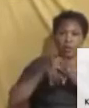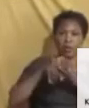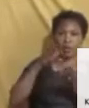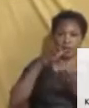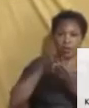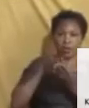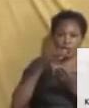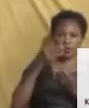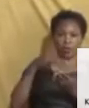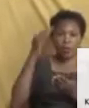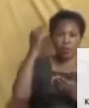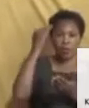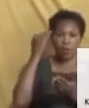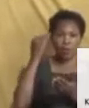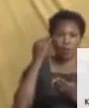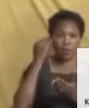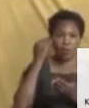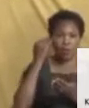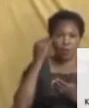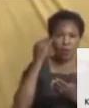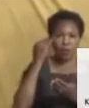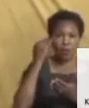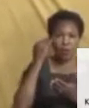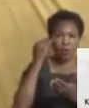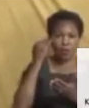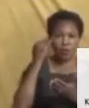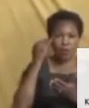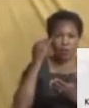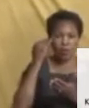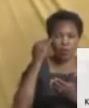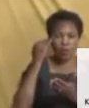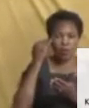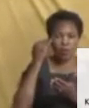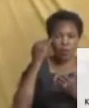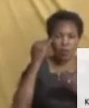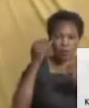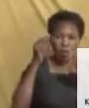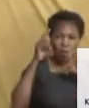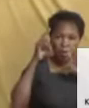the goat, the antelope, and the elephant